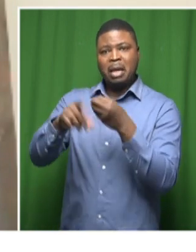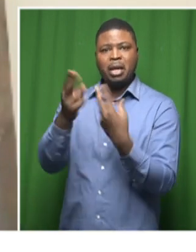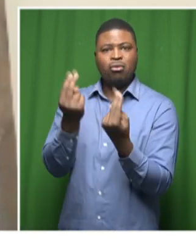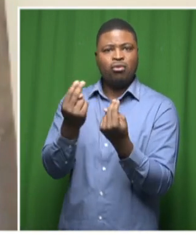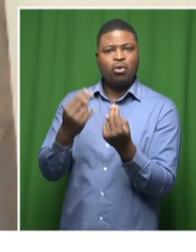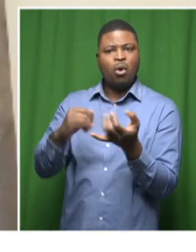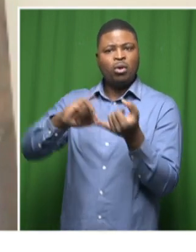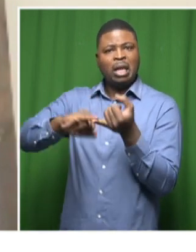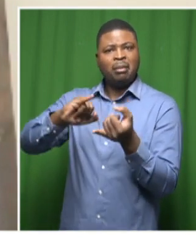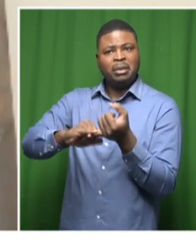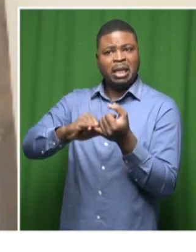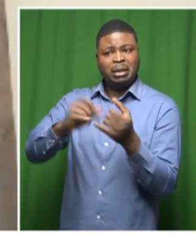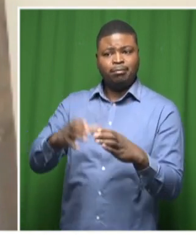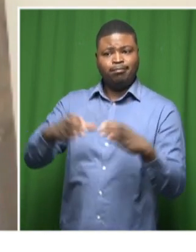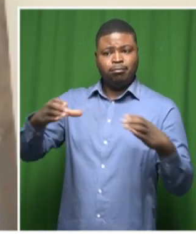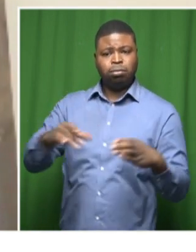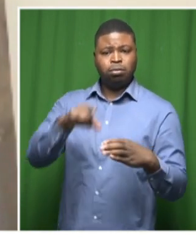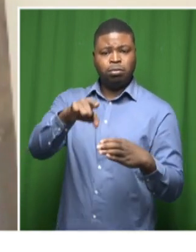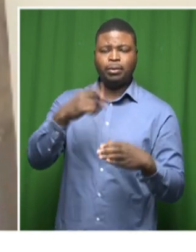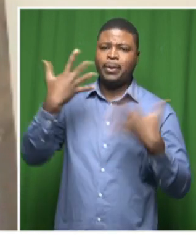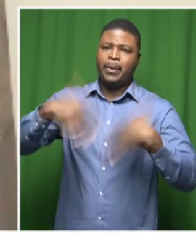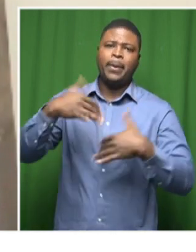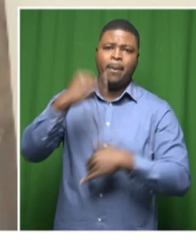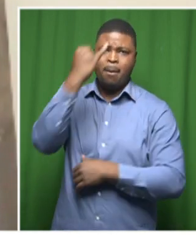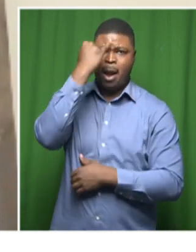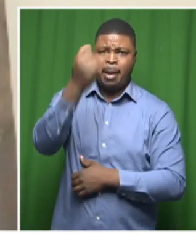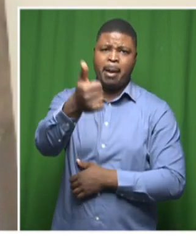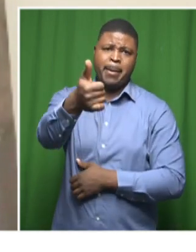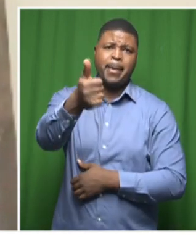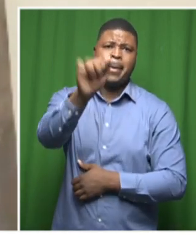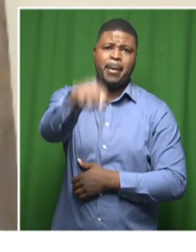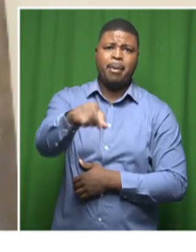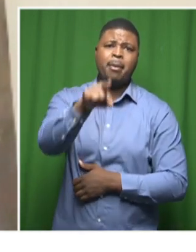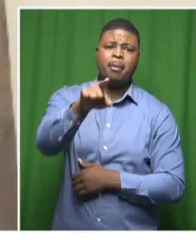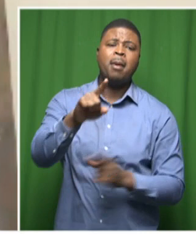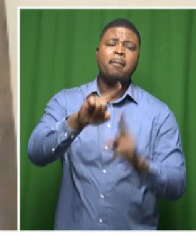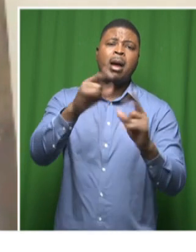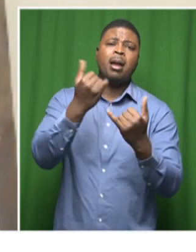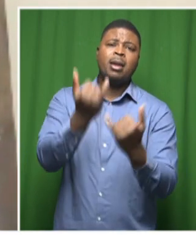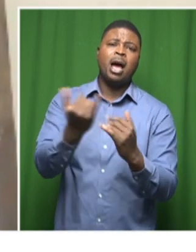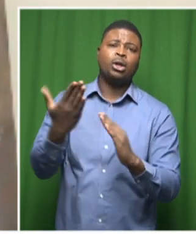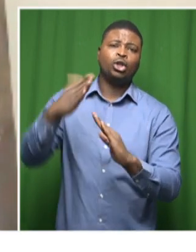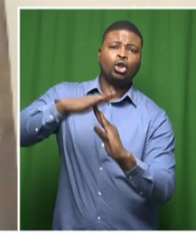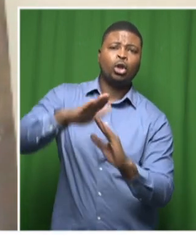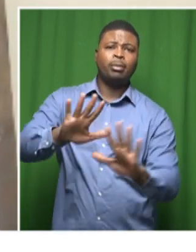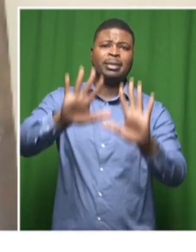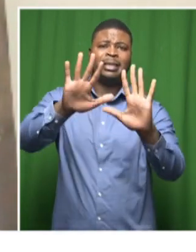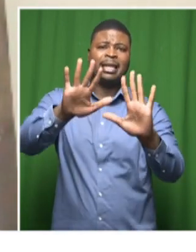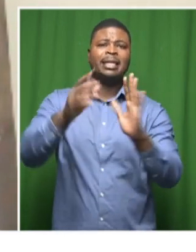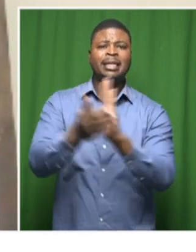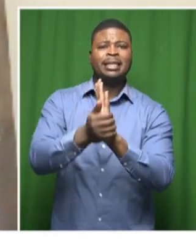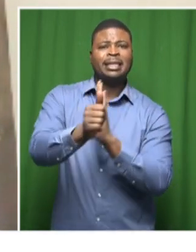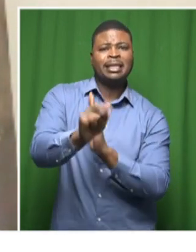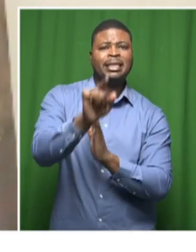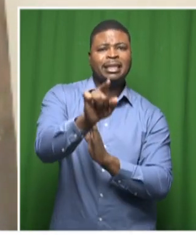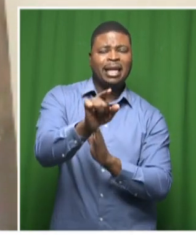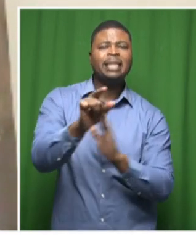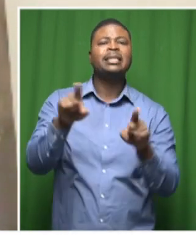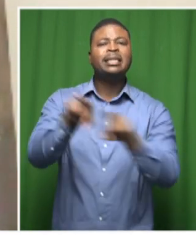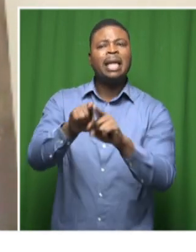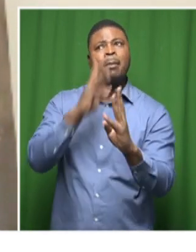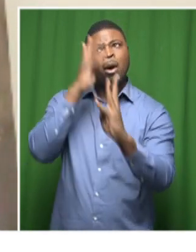really important to account for the fact that there is, on the top 10 list of skills of the future, creativity is